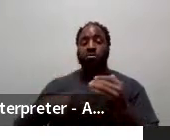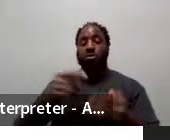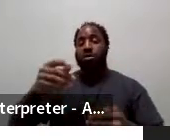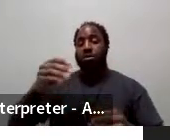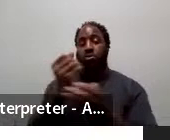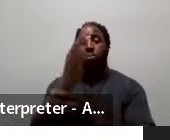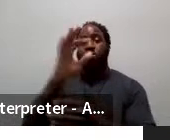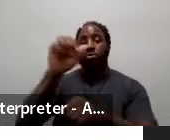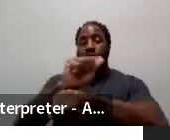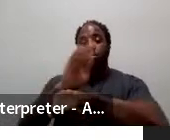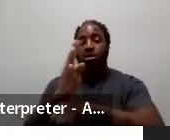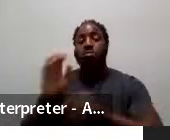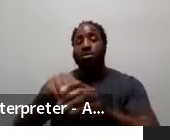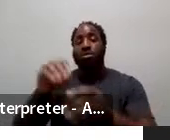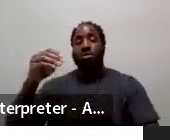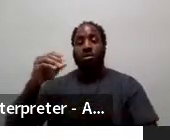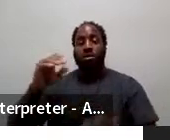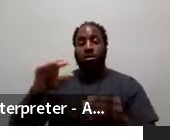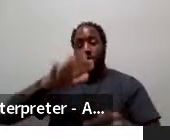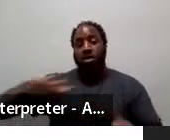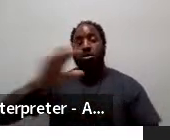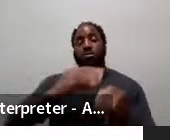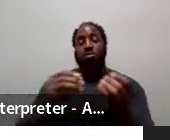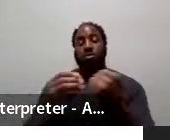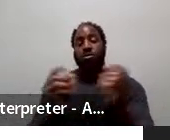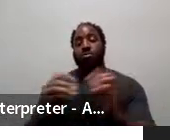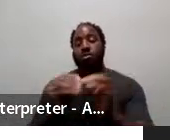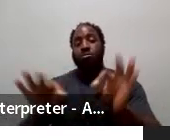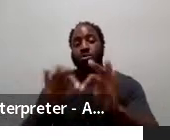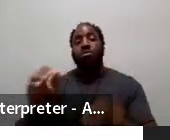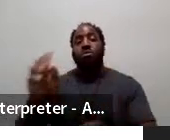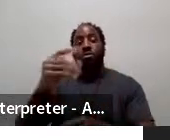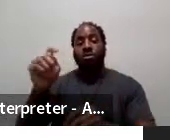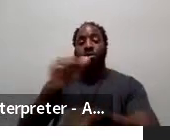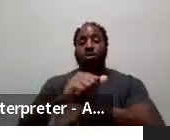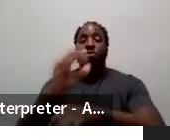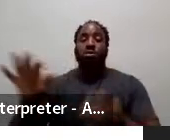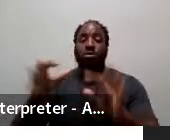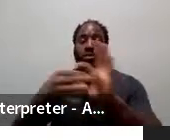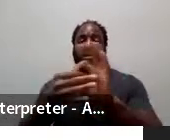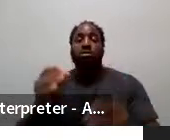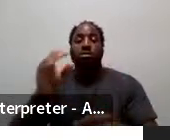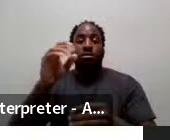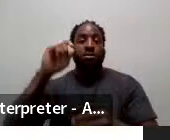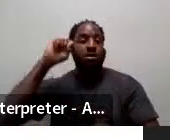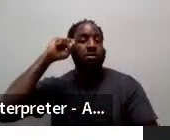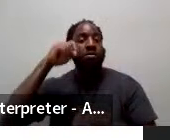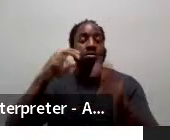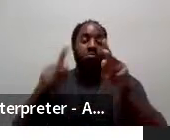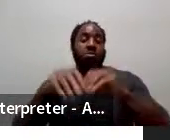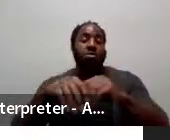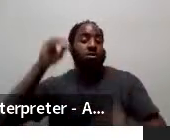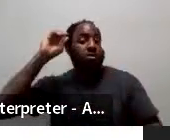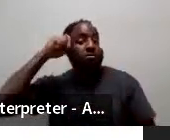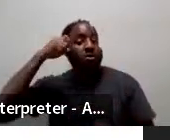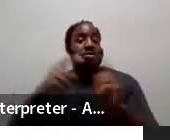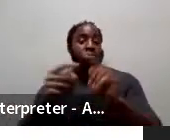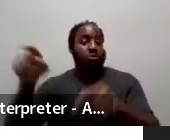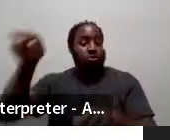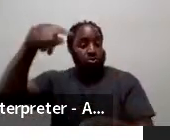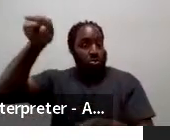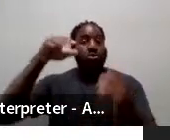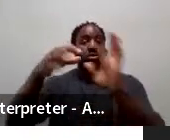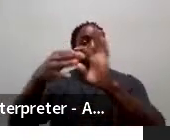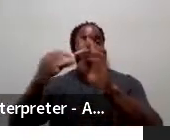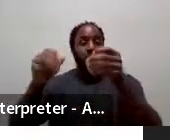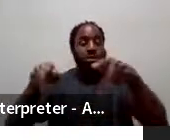borough, but also very importantly, the work of connecting Bronxites to those jobs and those opportunities, not just in the Bronx, not just in the